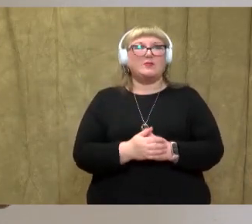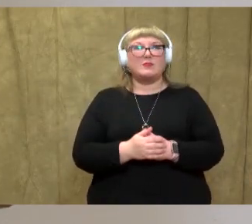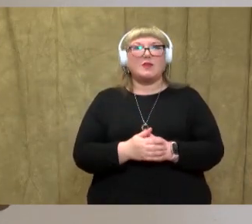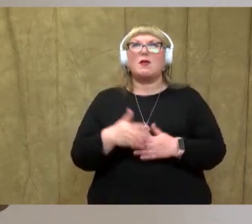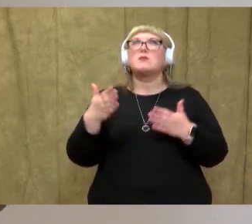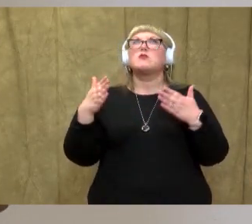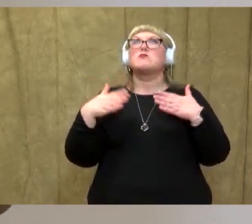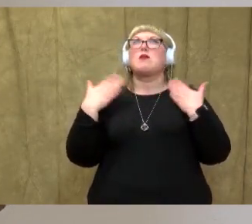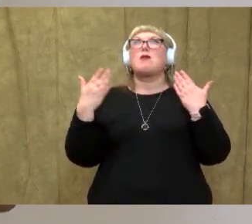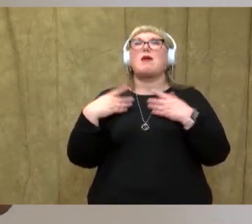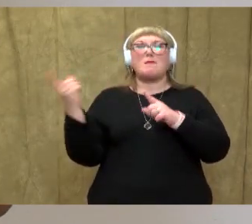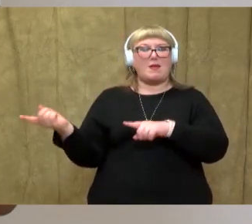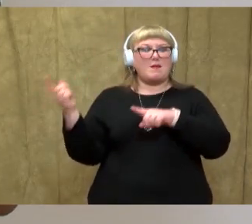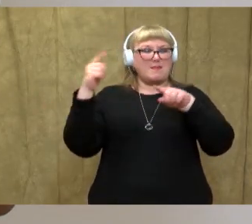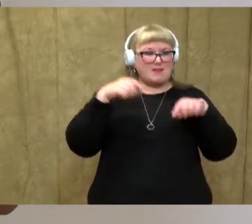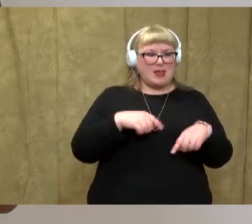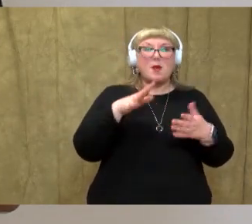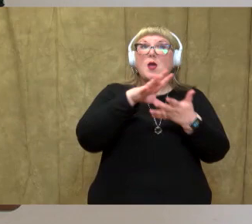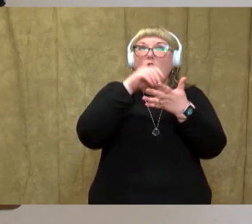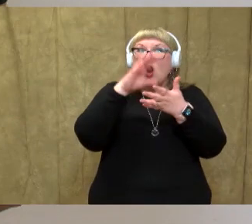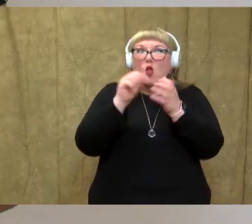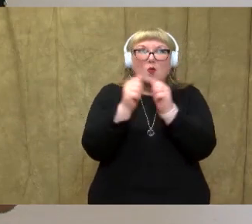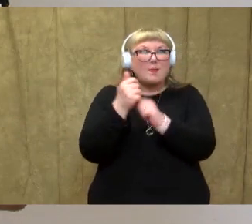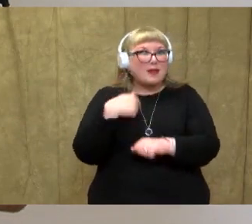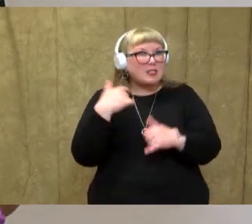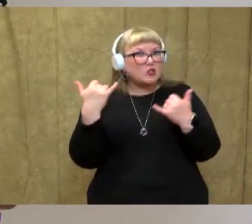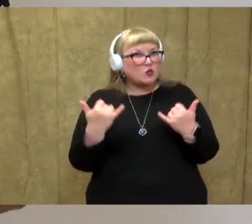you came and learned with me today.